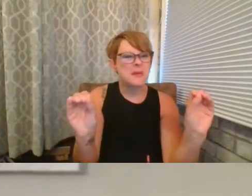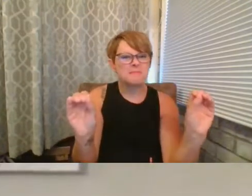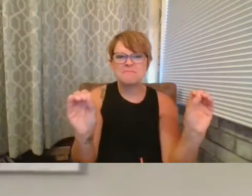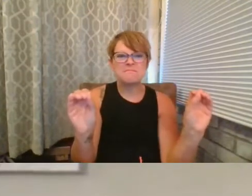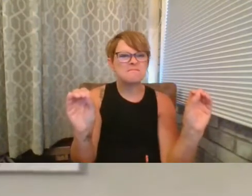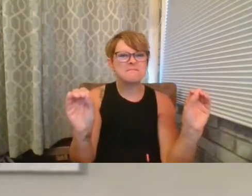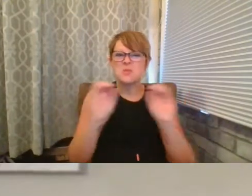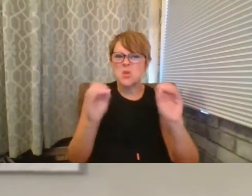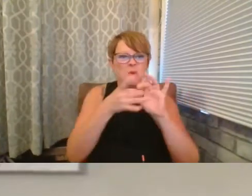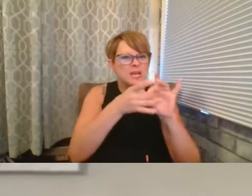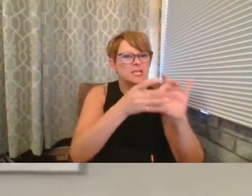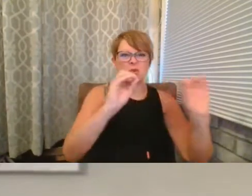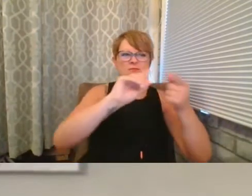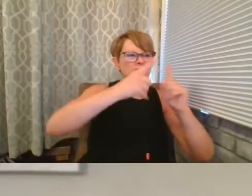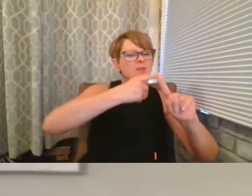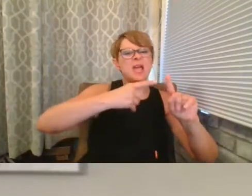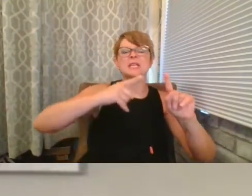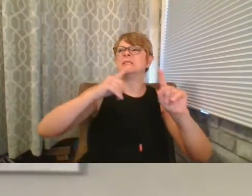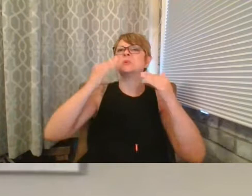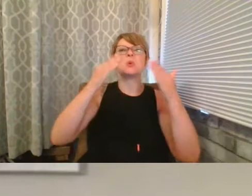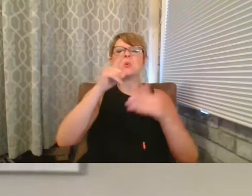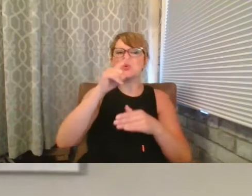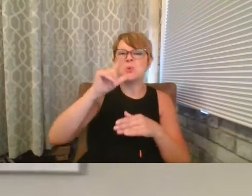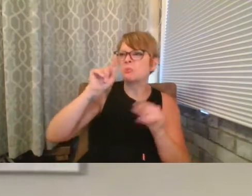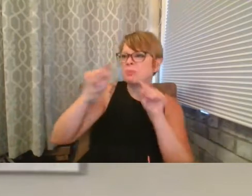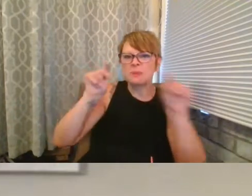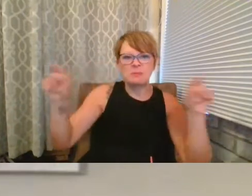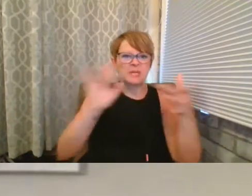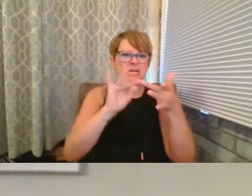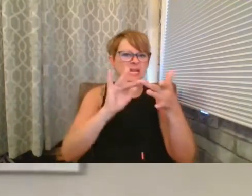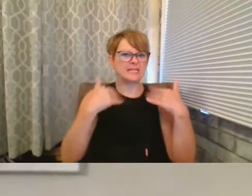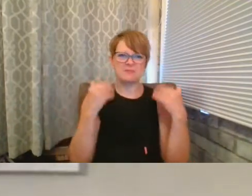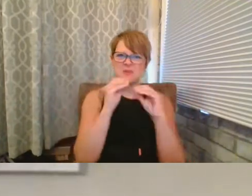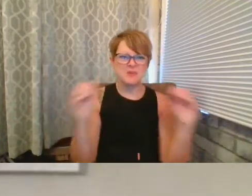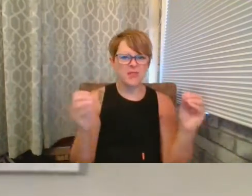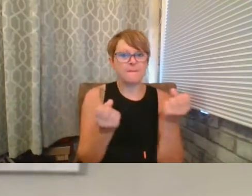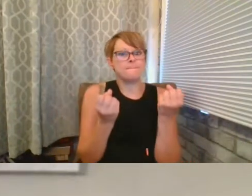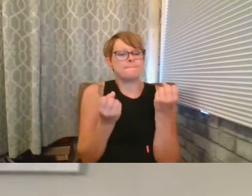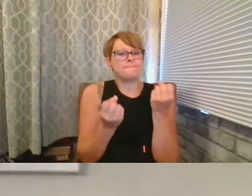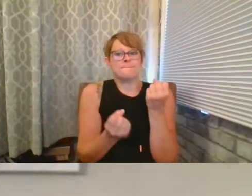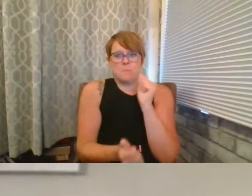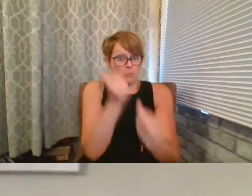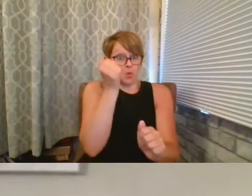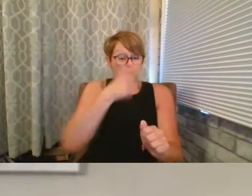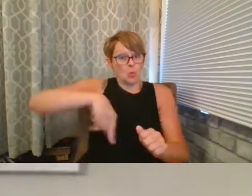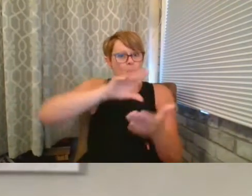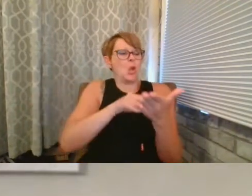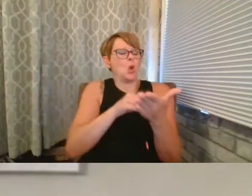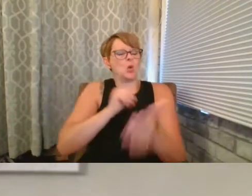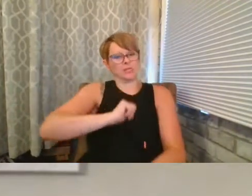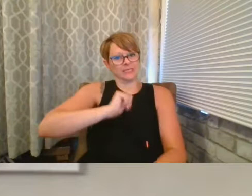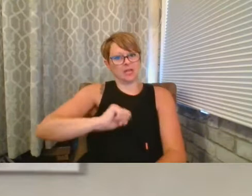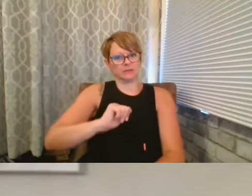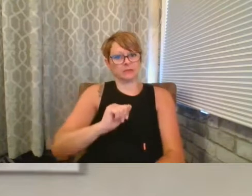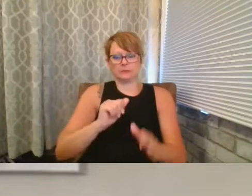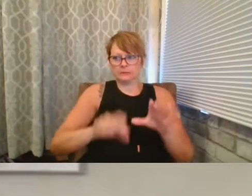connections, no friends, no maybe context, a lot of things like we have to learn on our own and build our connections from scratch. And because of